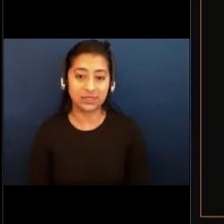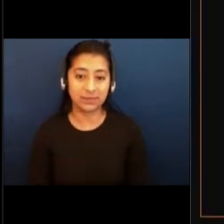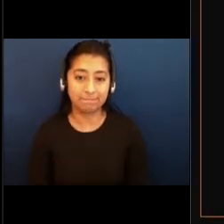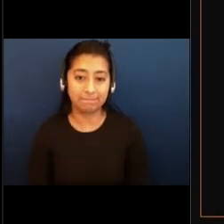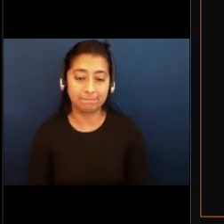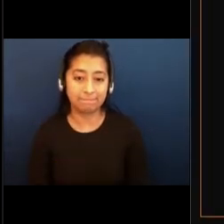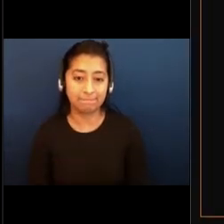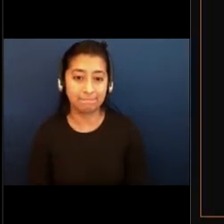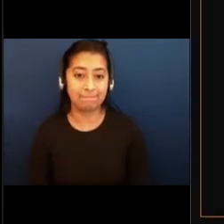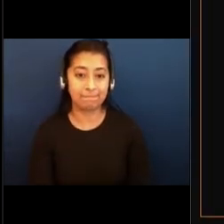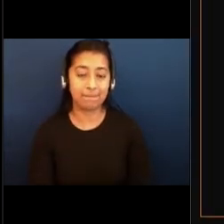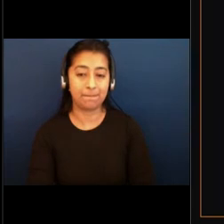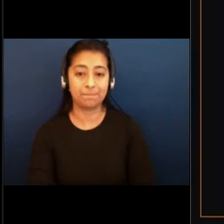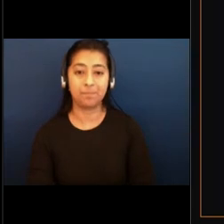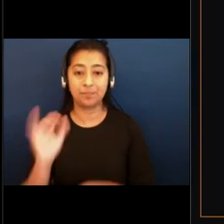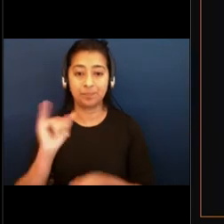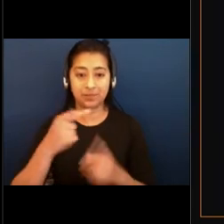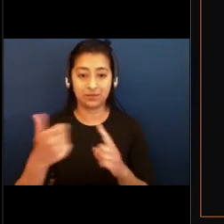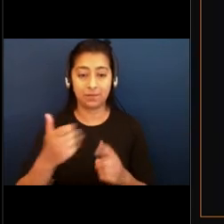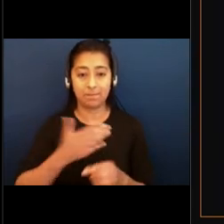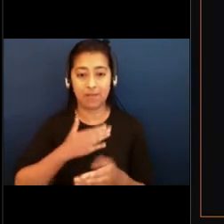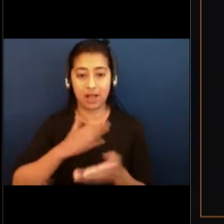So this is a quote from the paper, my paper,